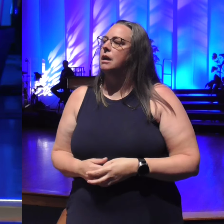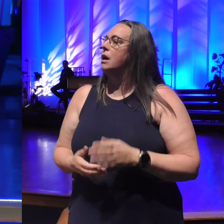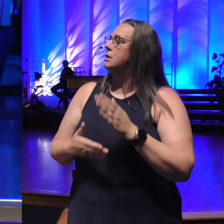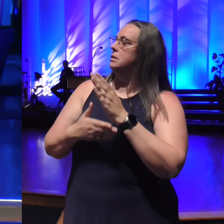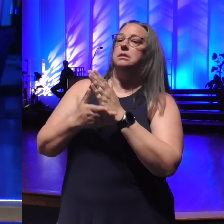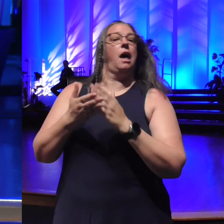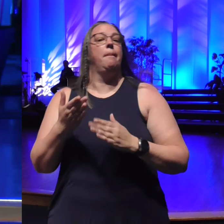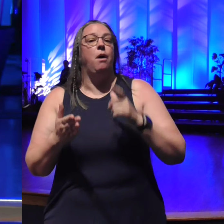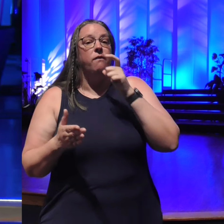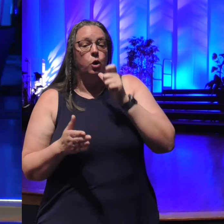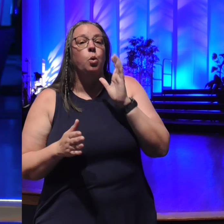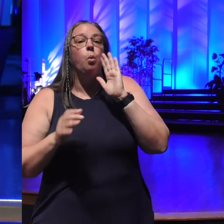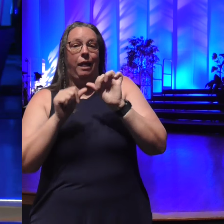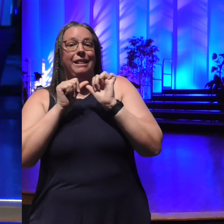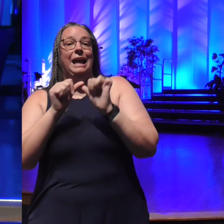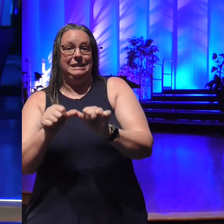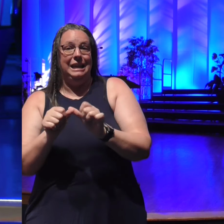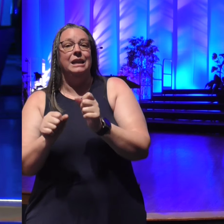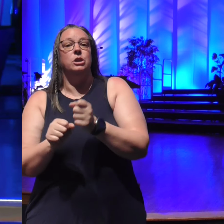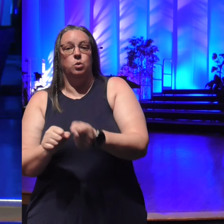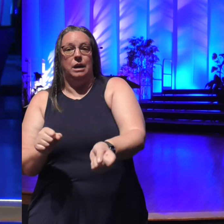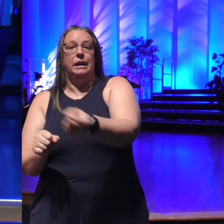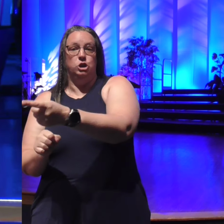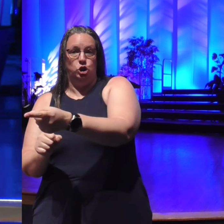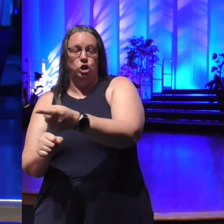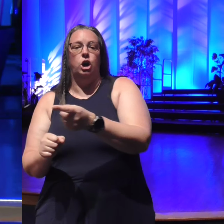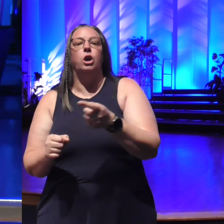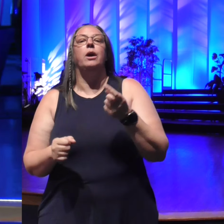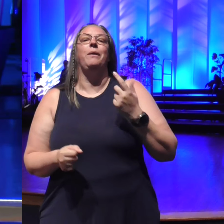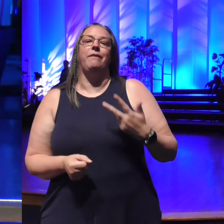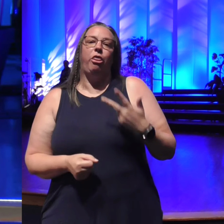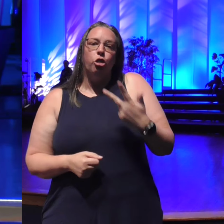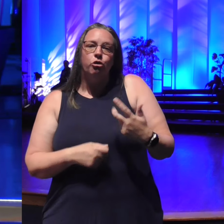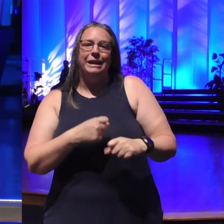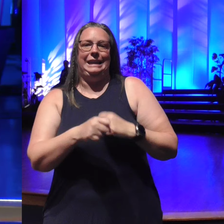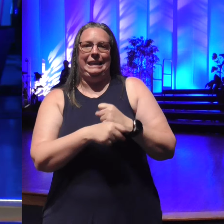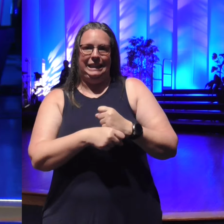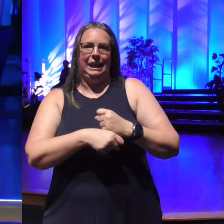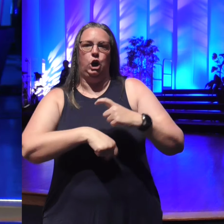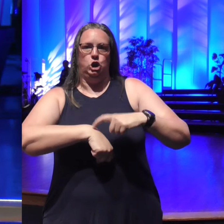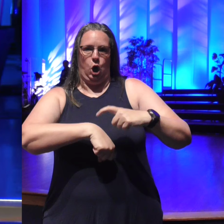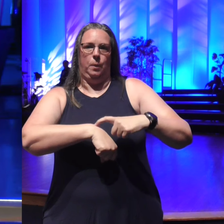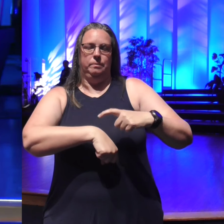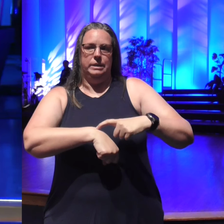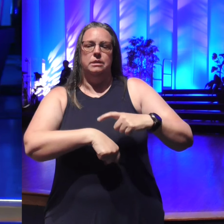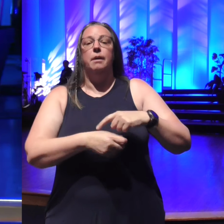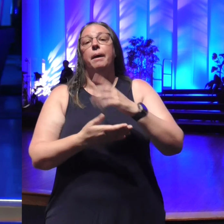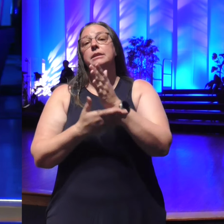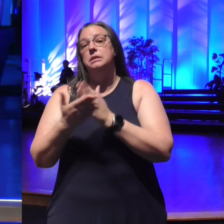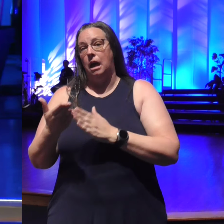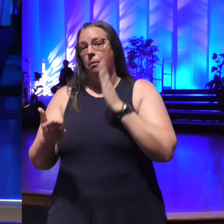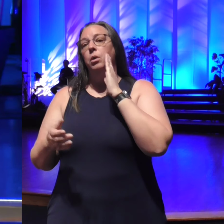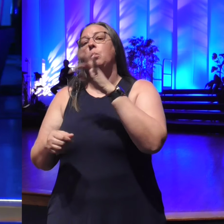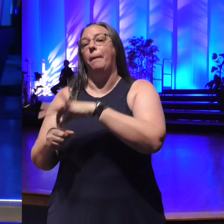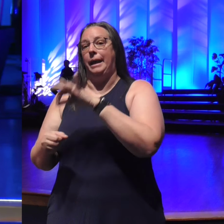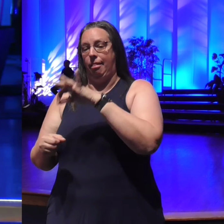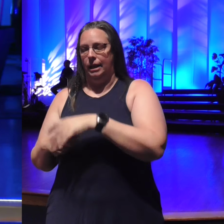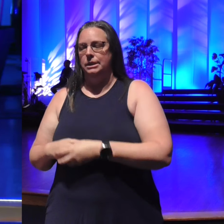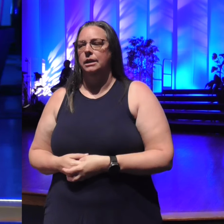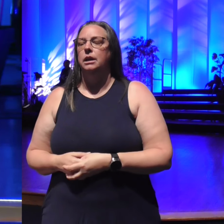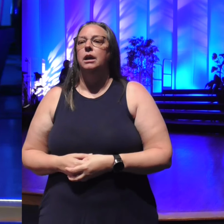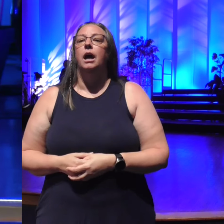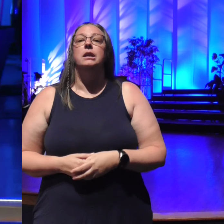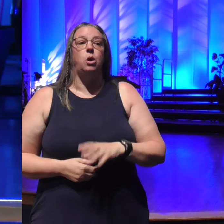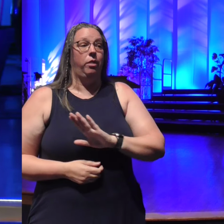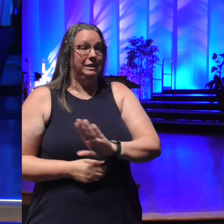of whom are continuing on their term. We do serve 3-year terms, and some of whom we're electing, like I said. So this is